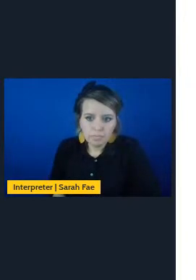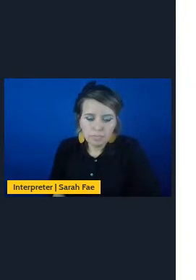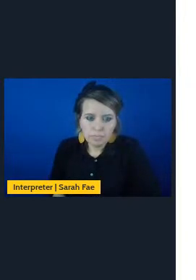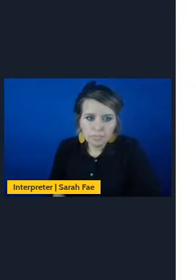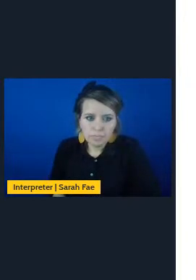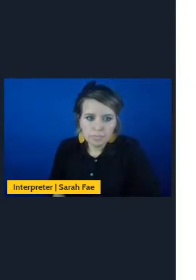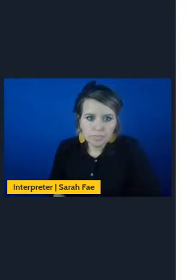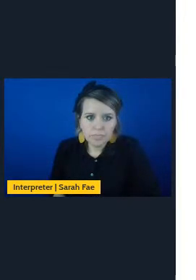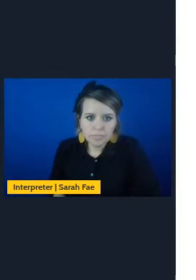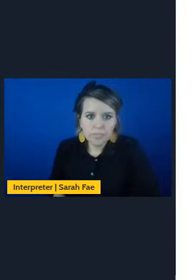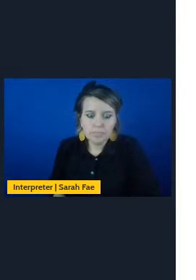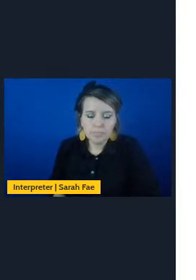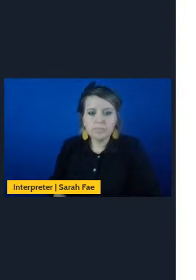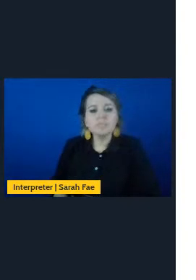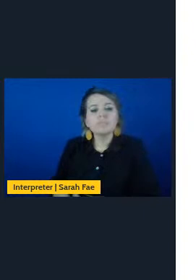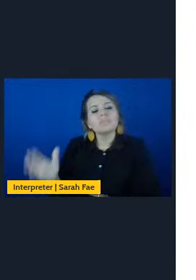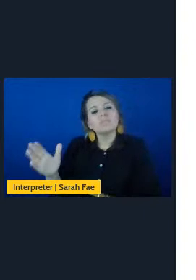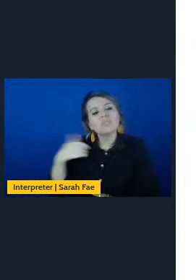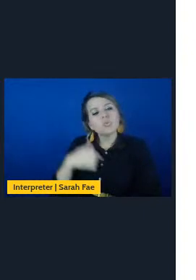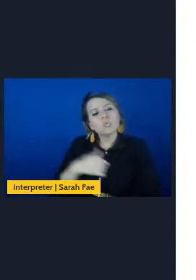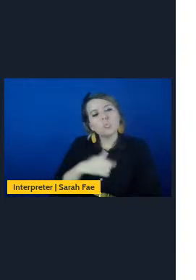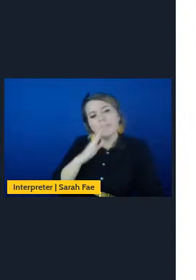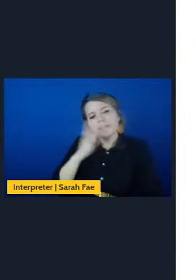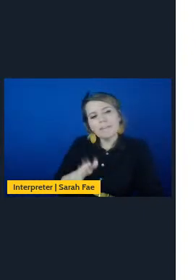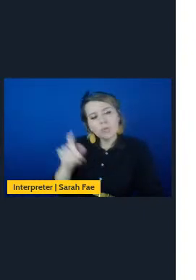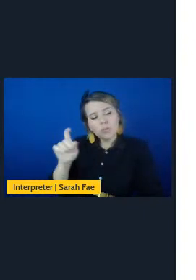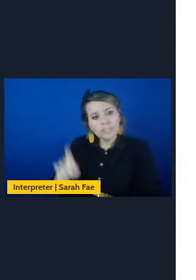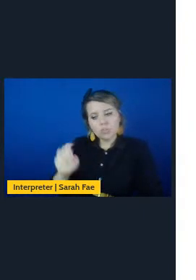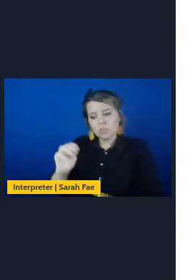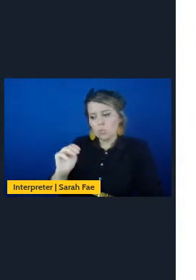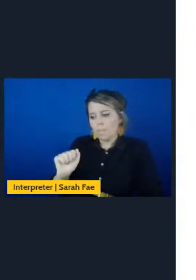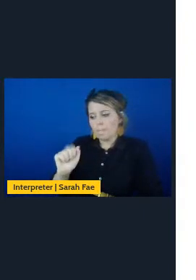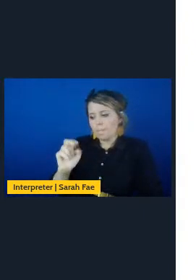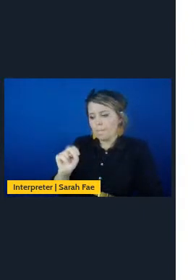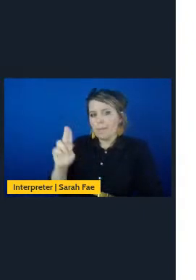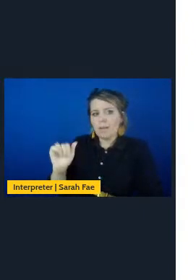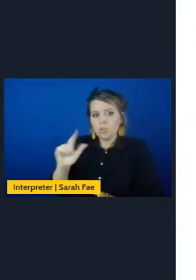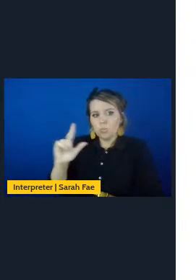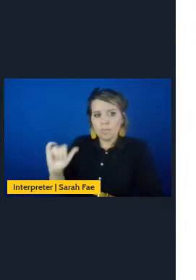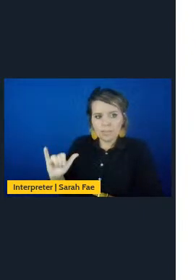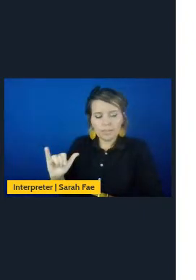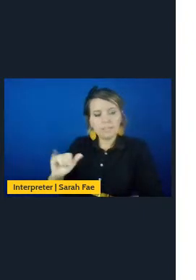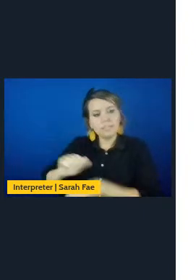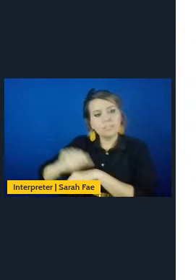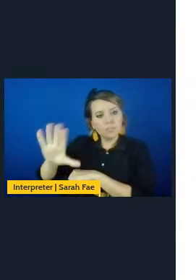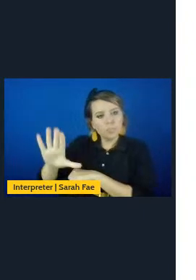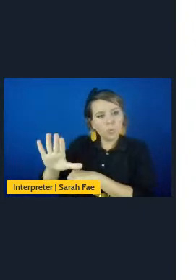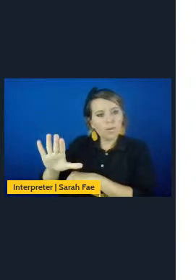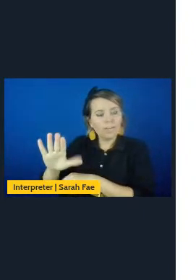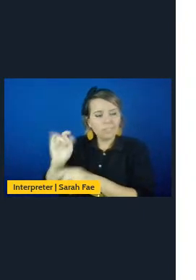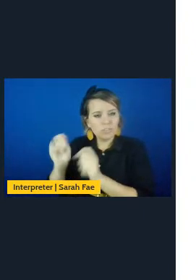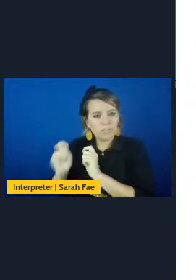to manually deploy the CI. If we make some changes, it's automatically updated. We